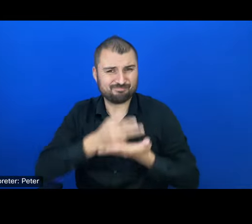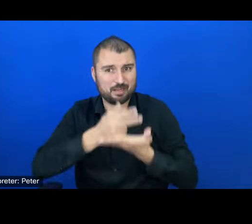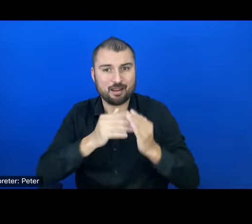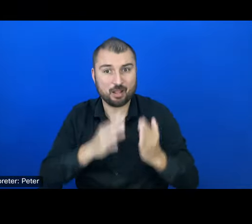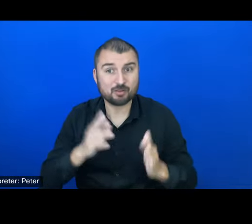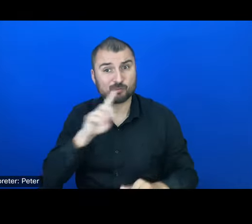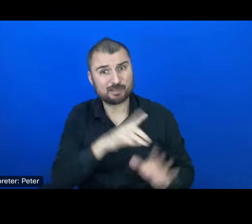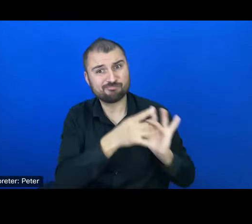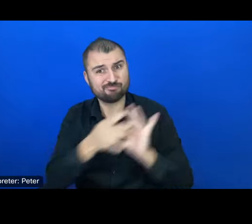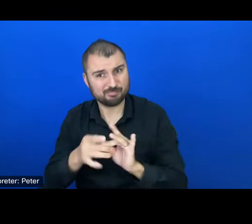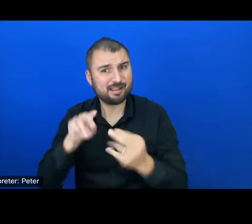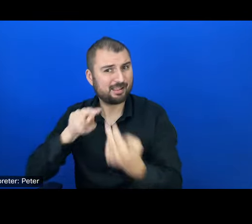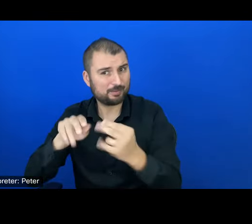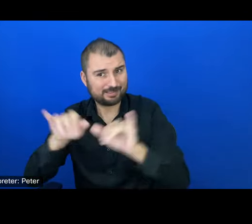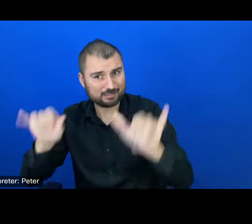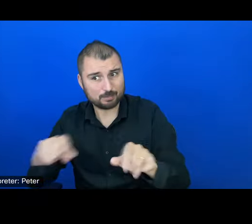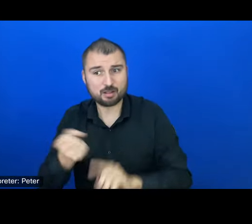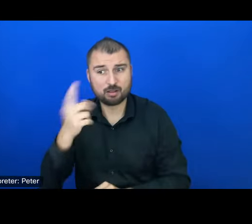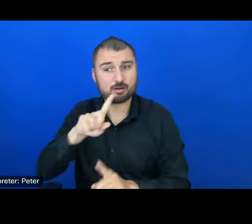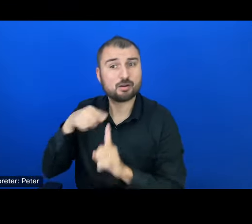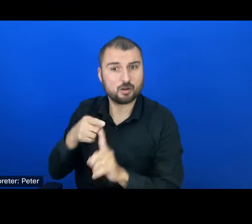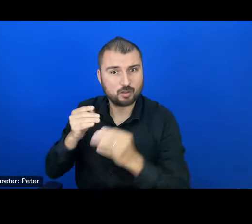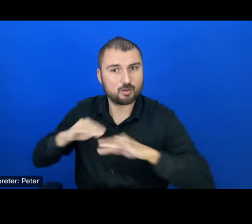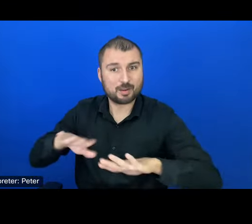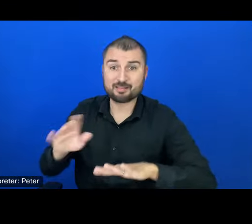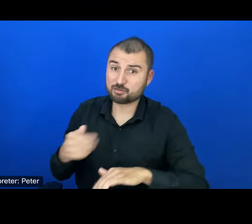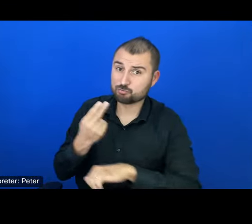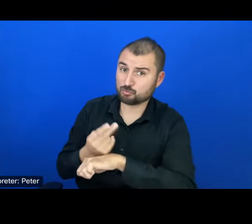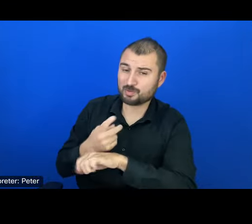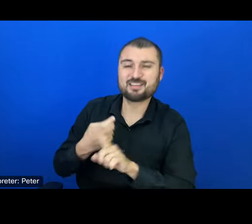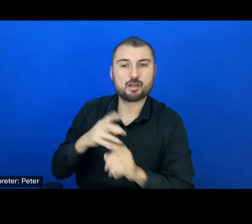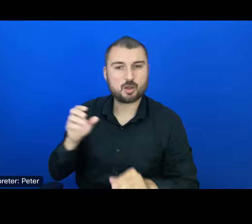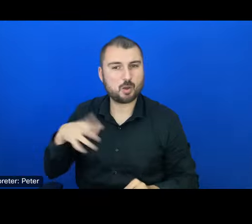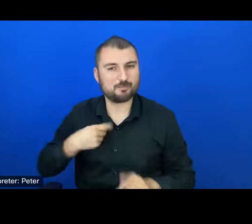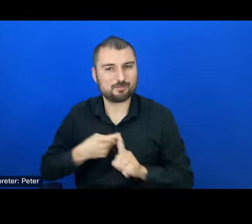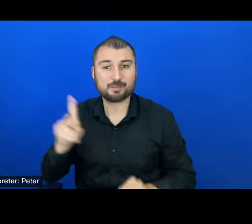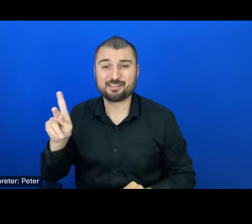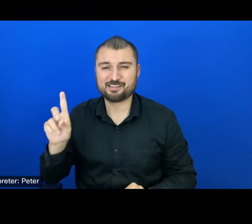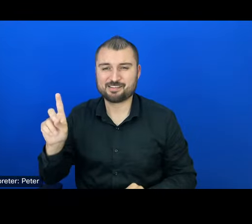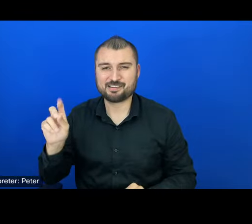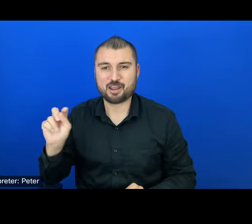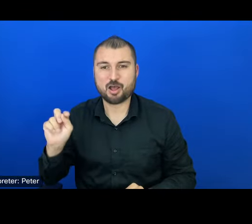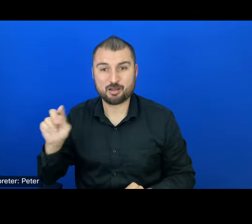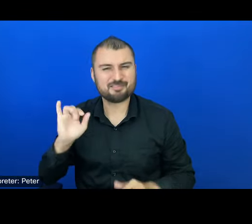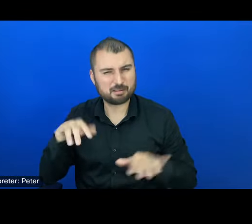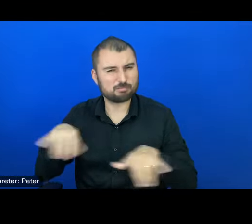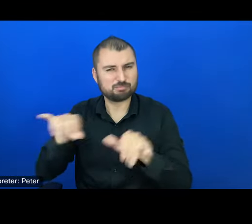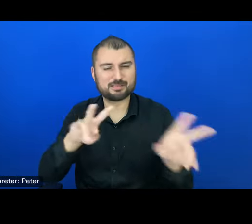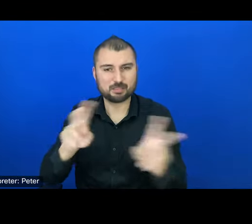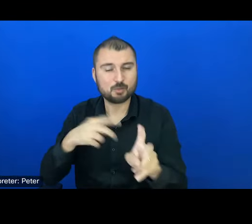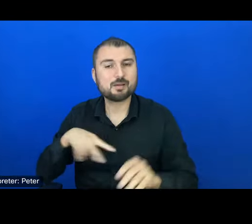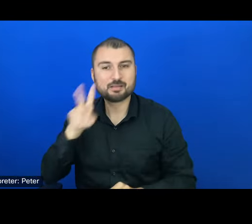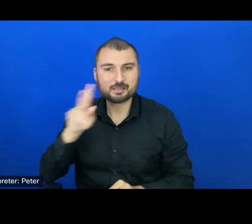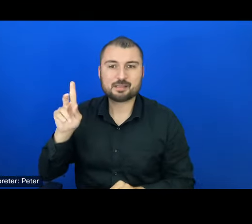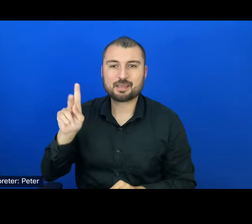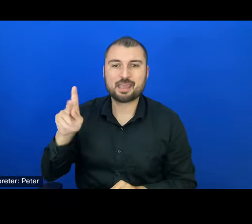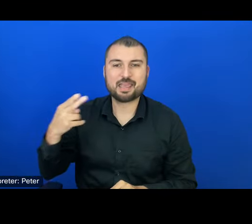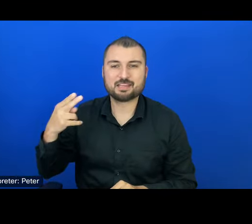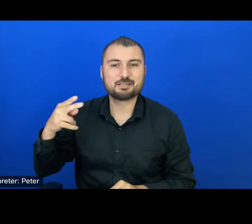the highway system. And the ground at which they stand is actually owned by KDOT, which is a common scenario in which there's a KHP facility